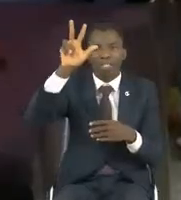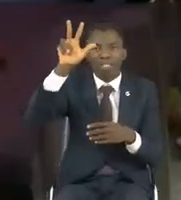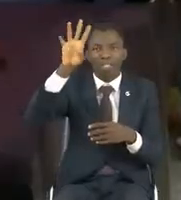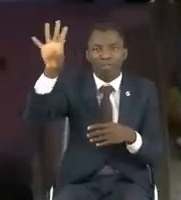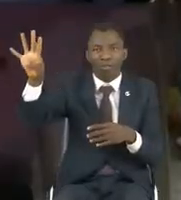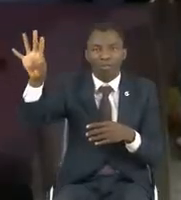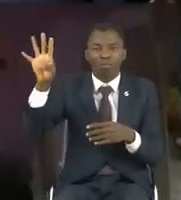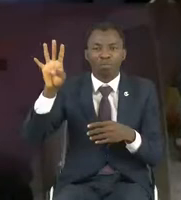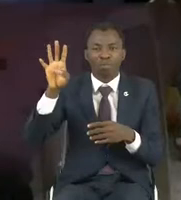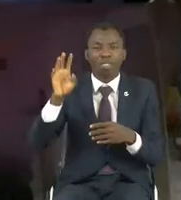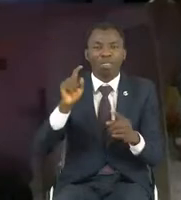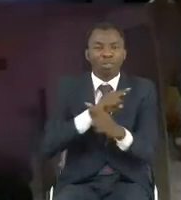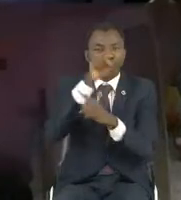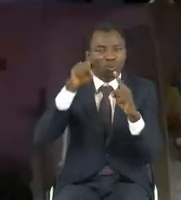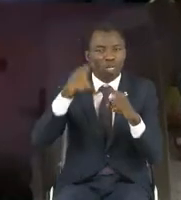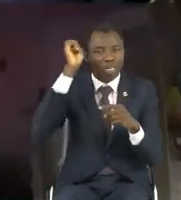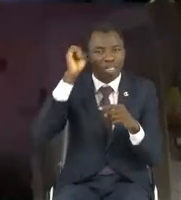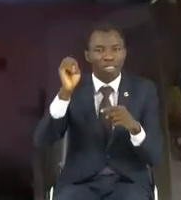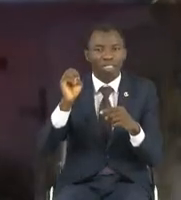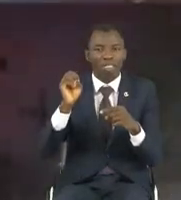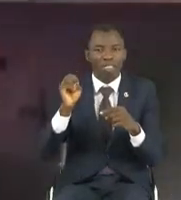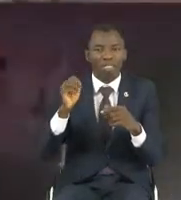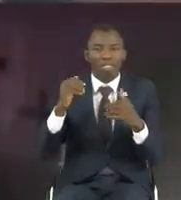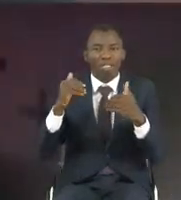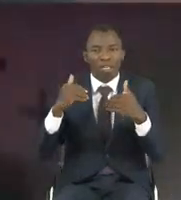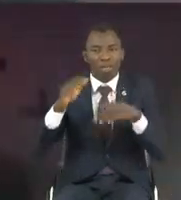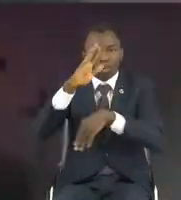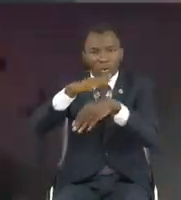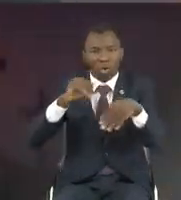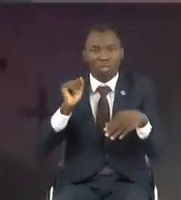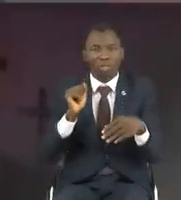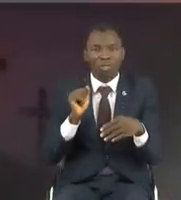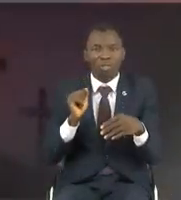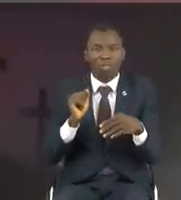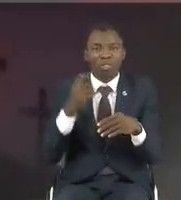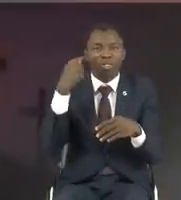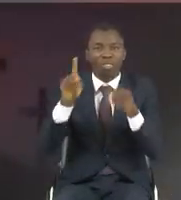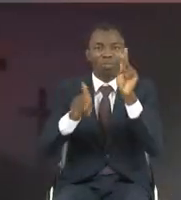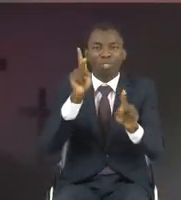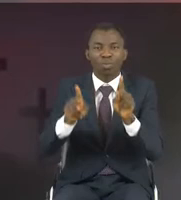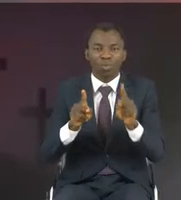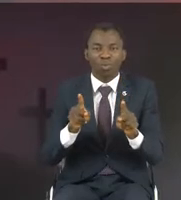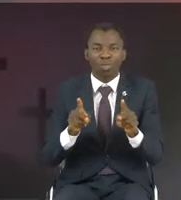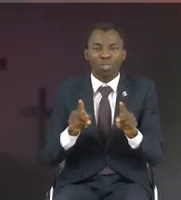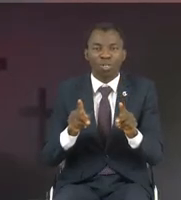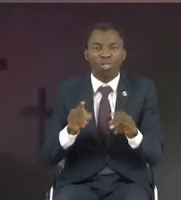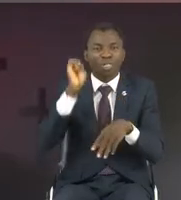says, when he had called the people,